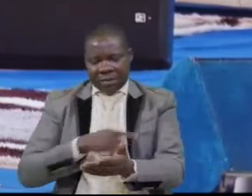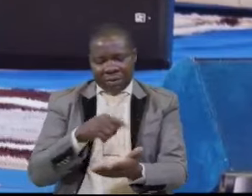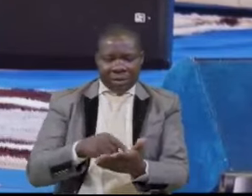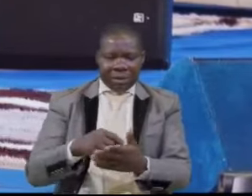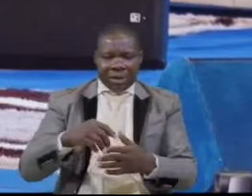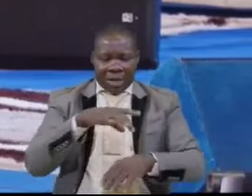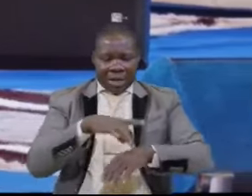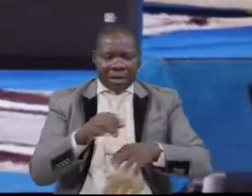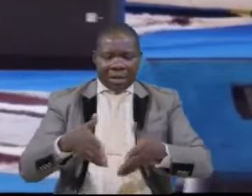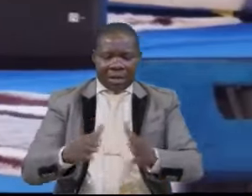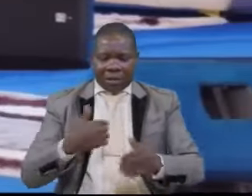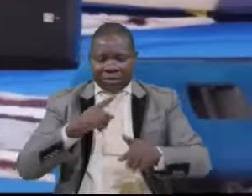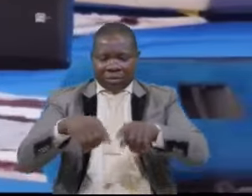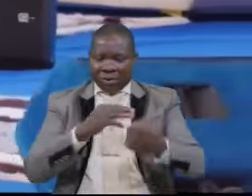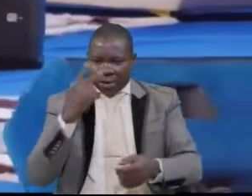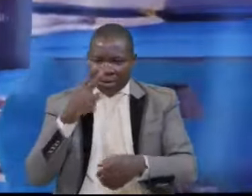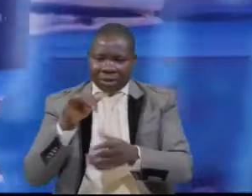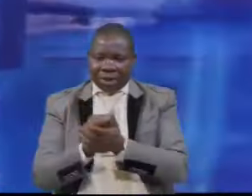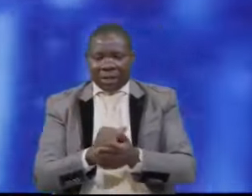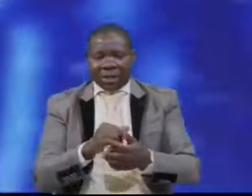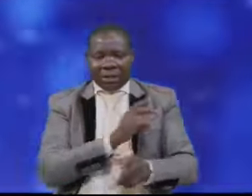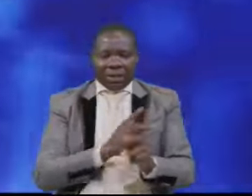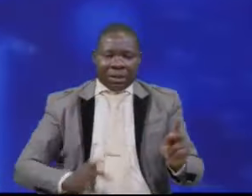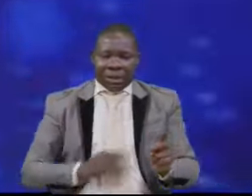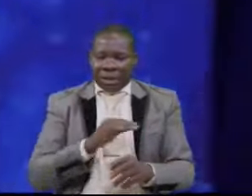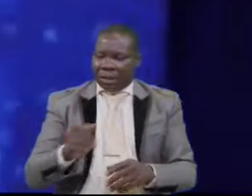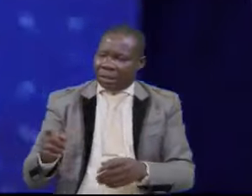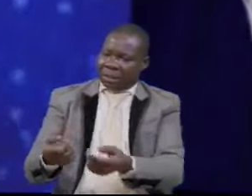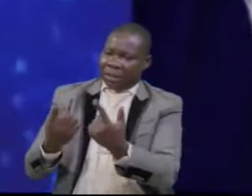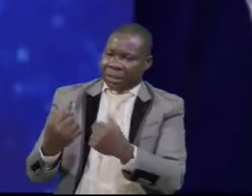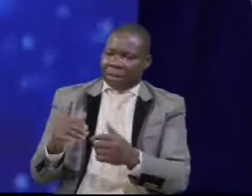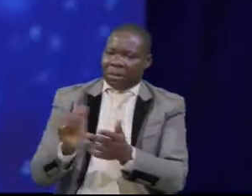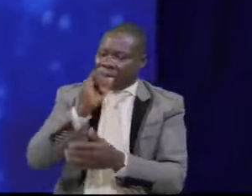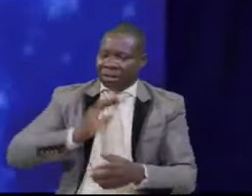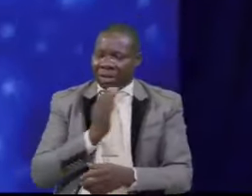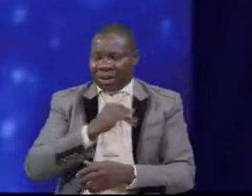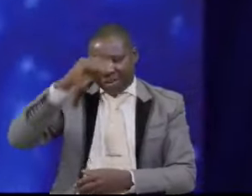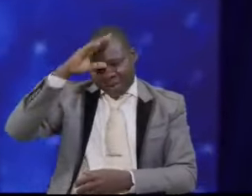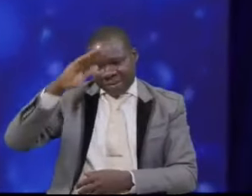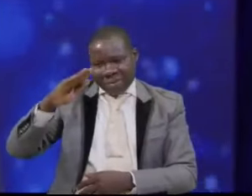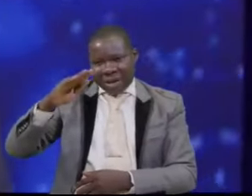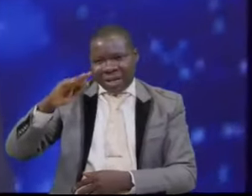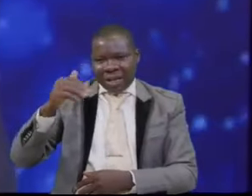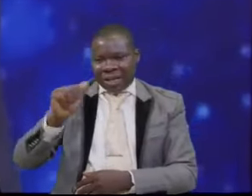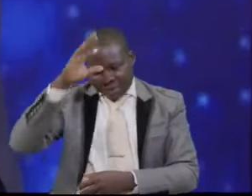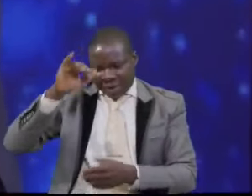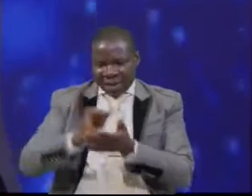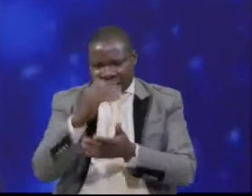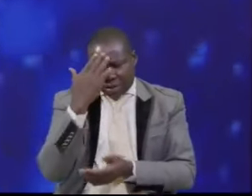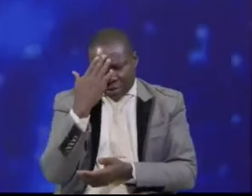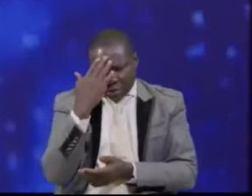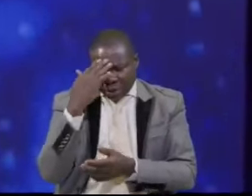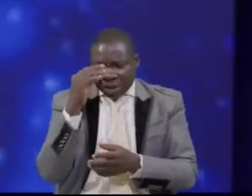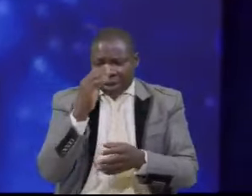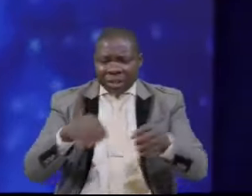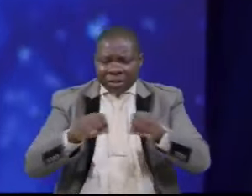Nebuchadnezzar. And then he came in. That's our man. A man that knew, even at the face of death,